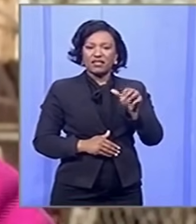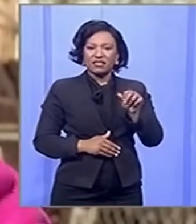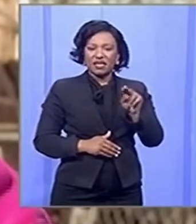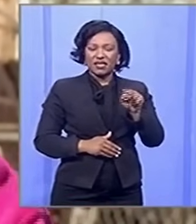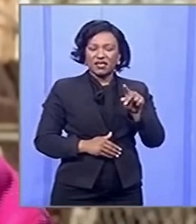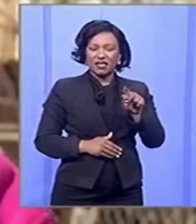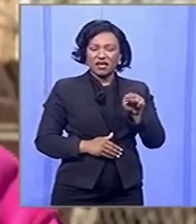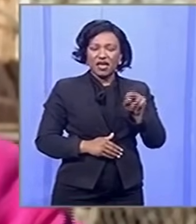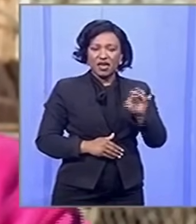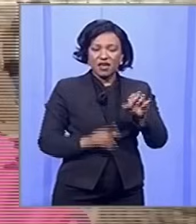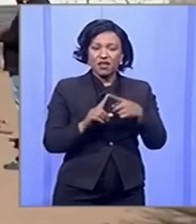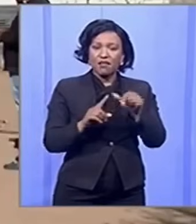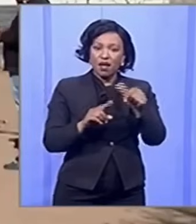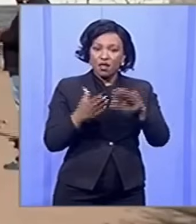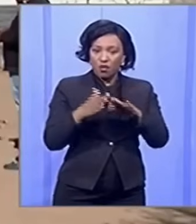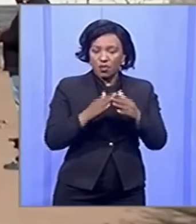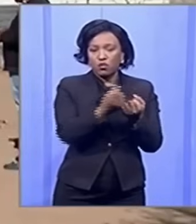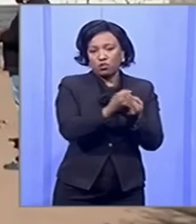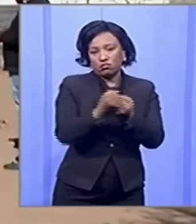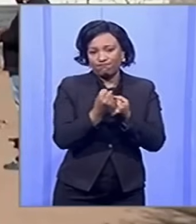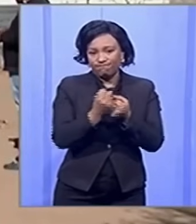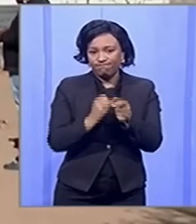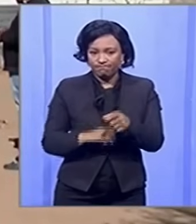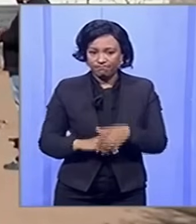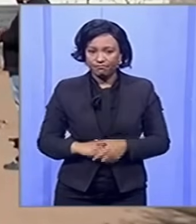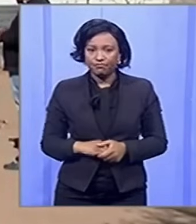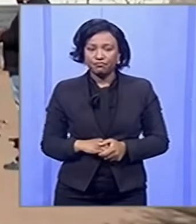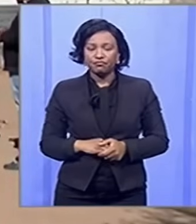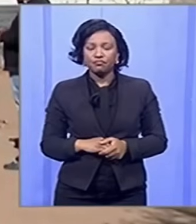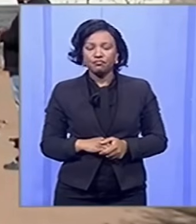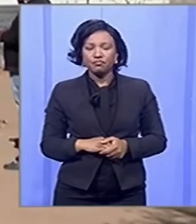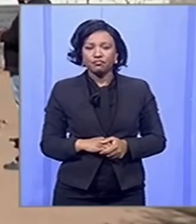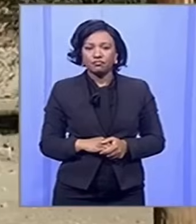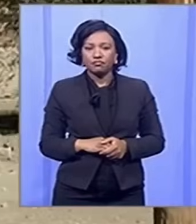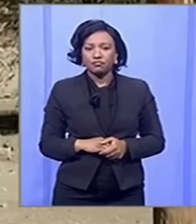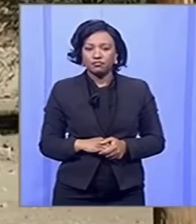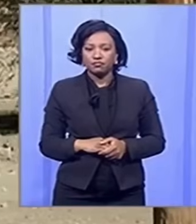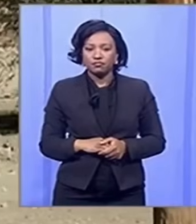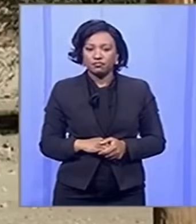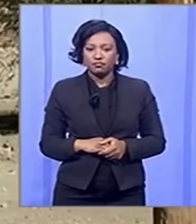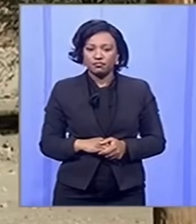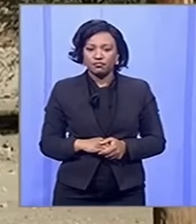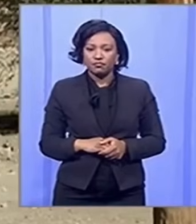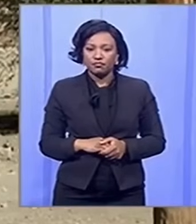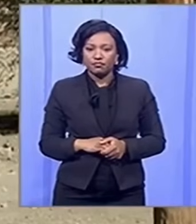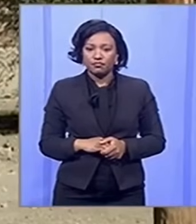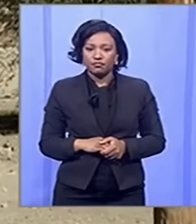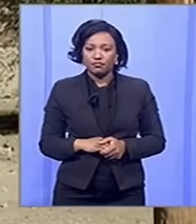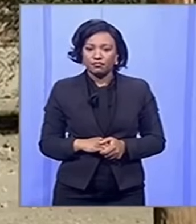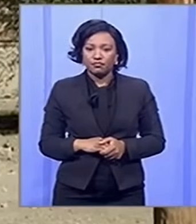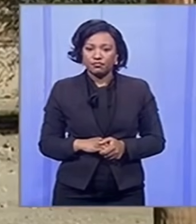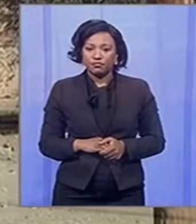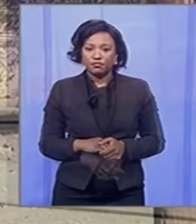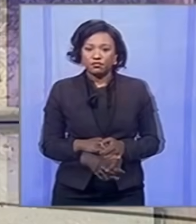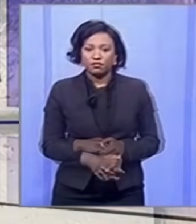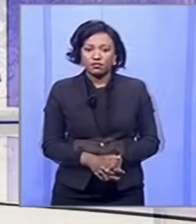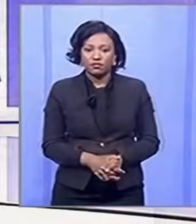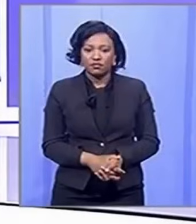ya setjhaba. Thabiso Khadebe, ditaba tsa SABC, DR, Northern Cape.